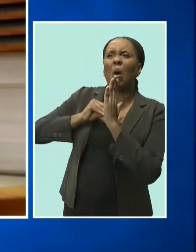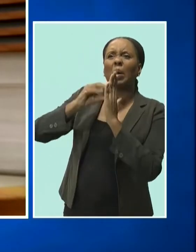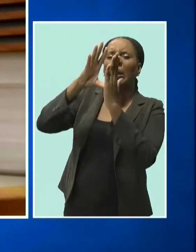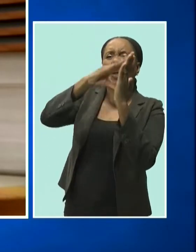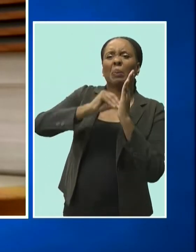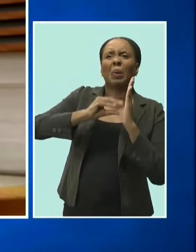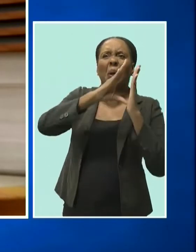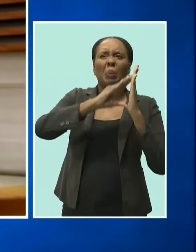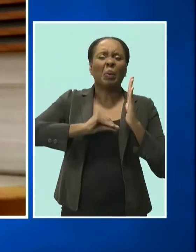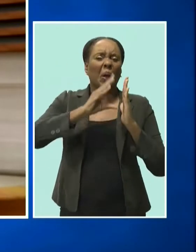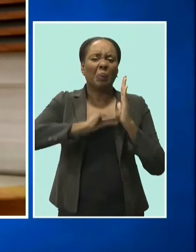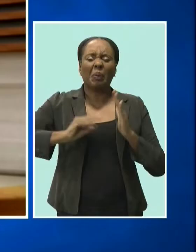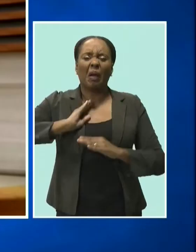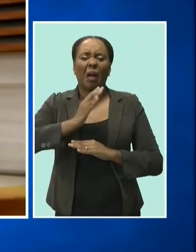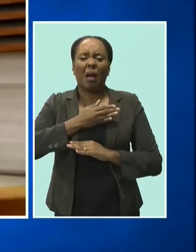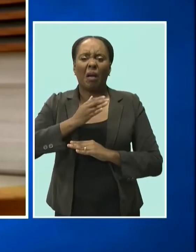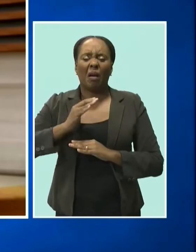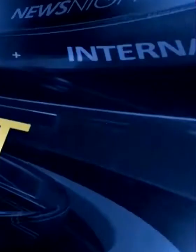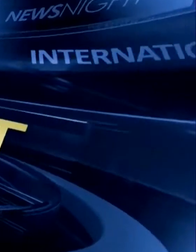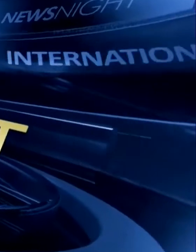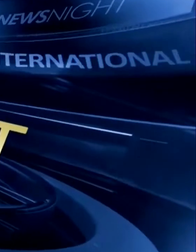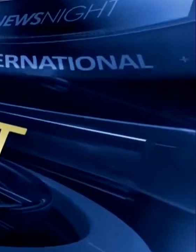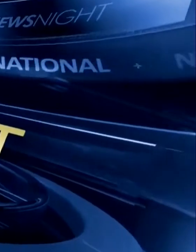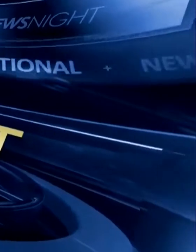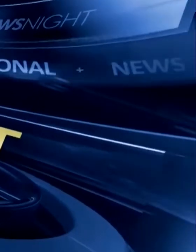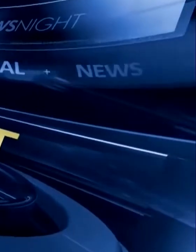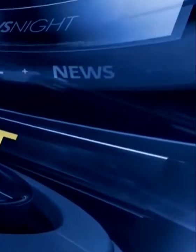lose the essence of what it means to be Barbadian.